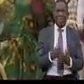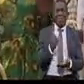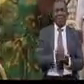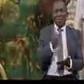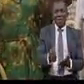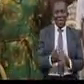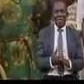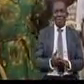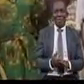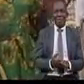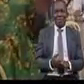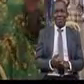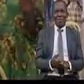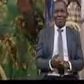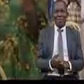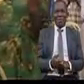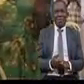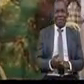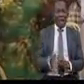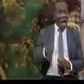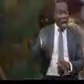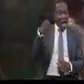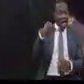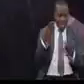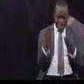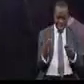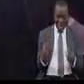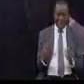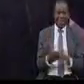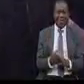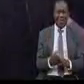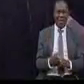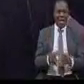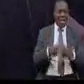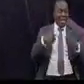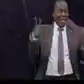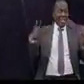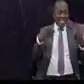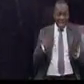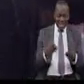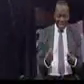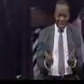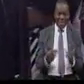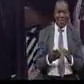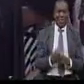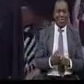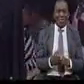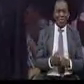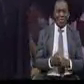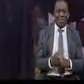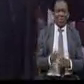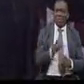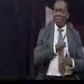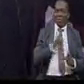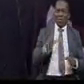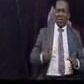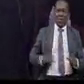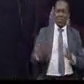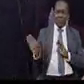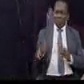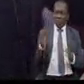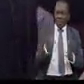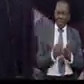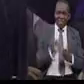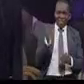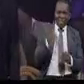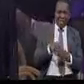Higher ground. Greater ground. The Lord confirm in your life, in your ministry, in